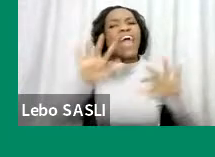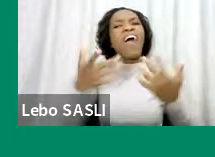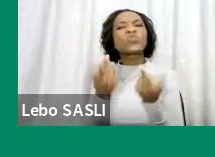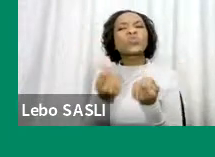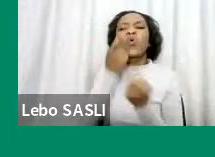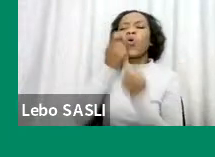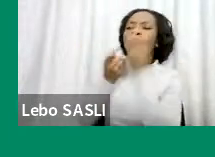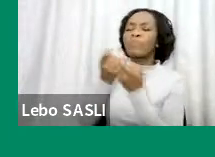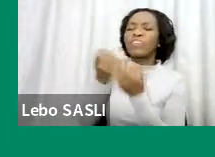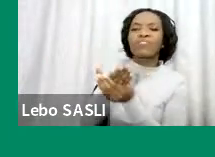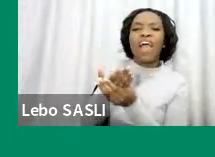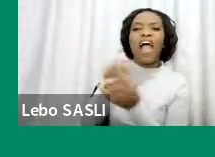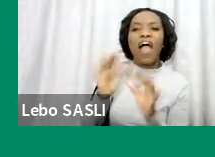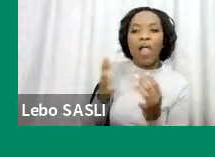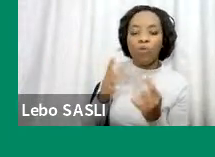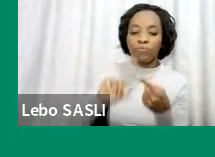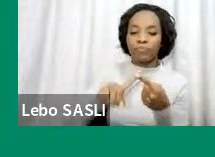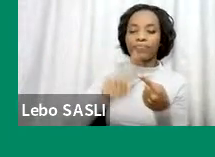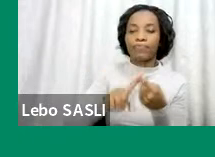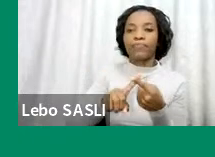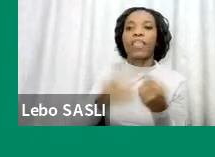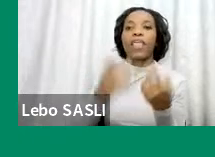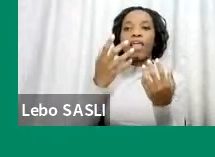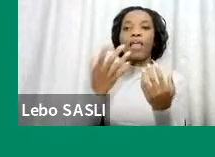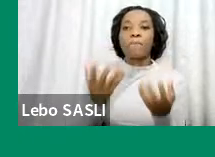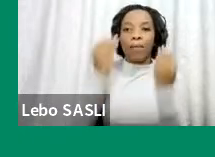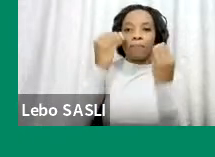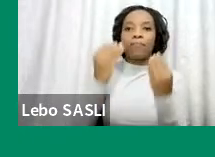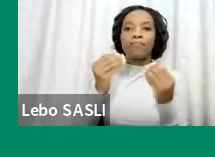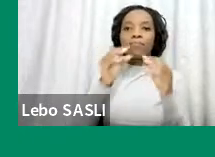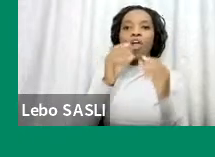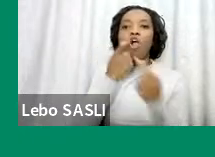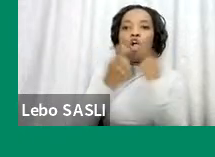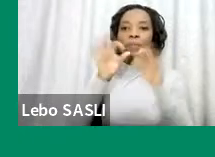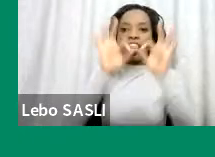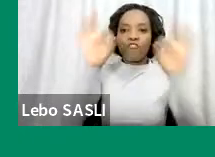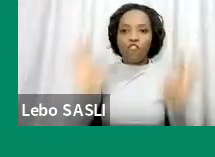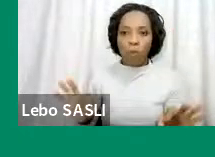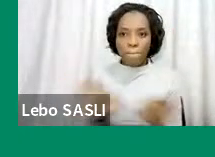to obtain a complaint form from our website, that is